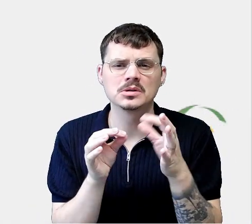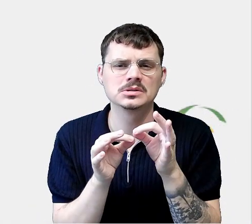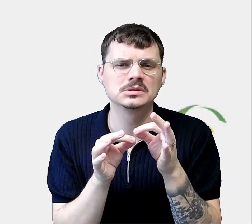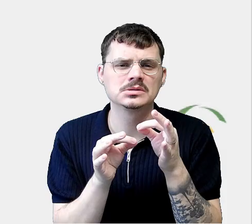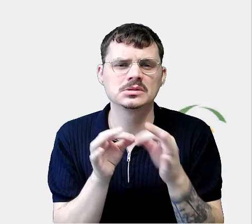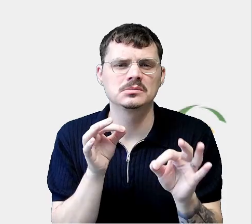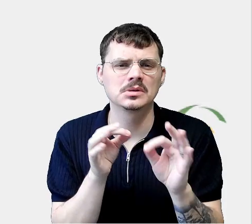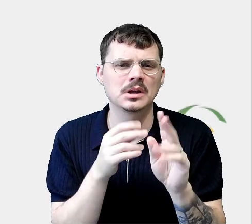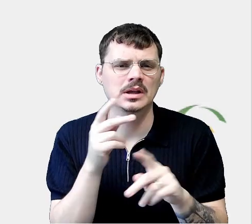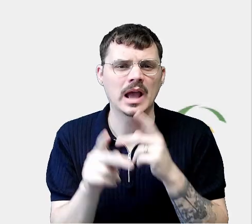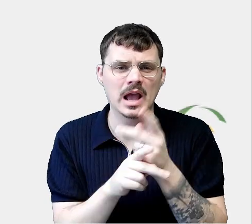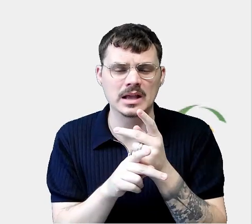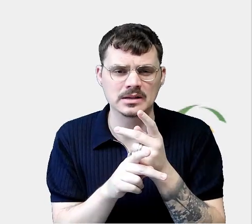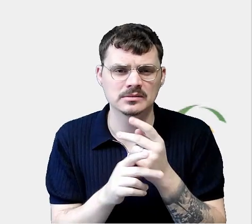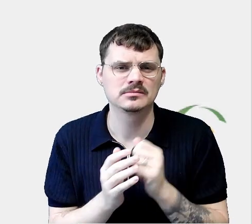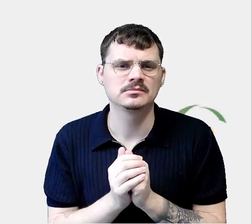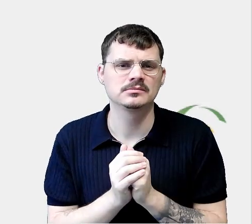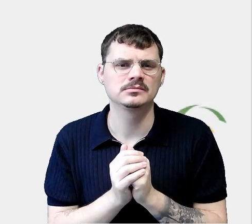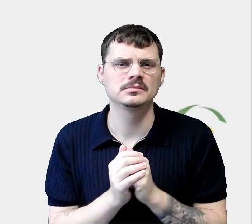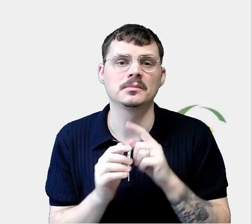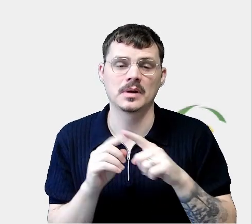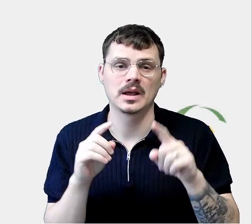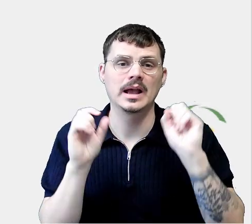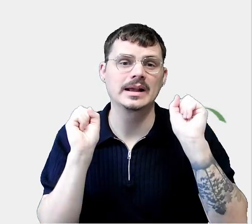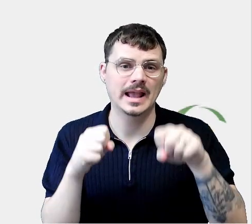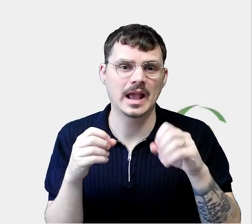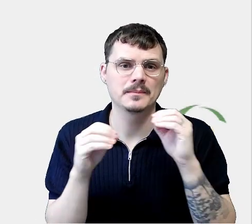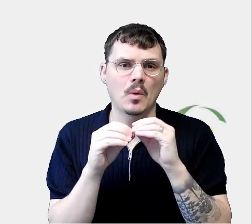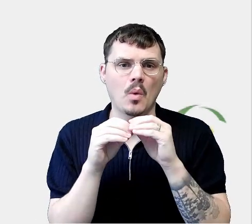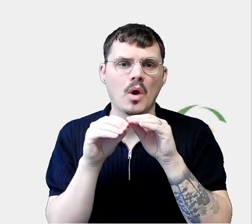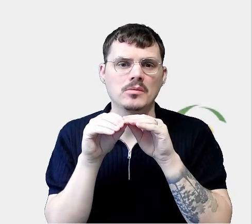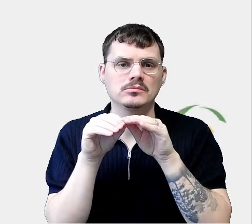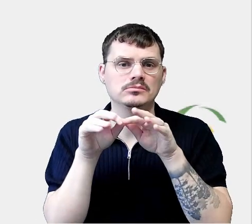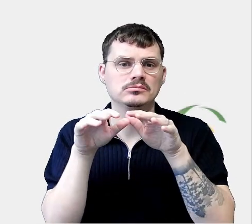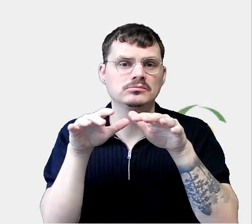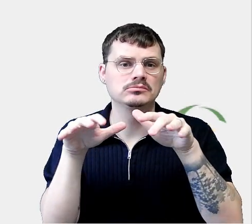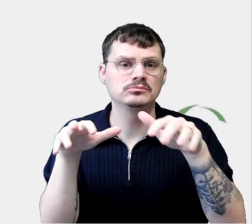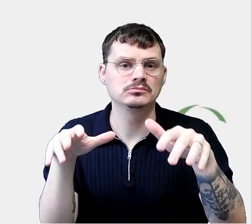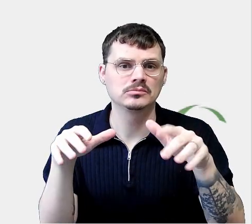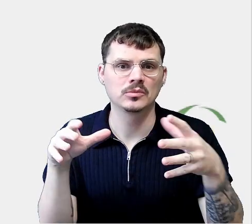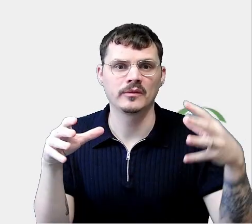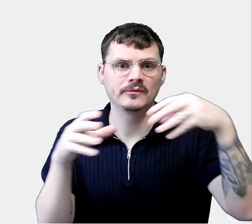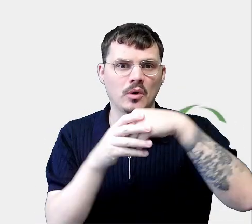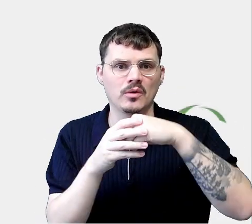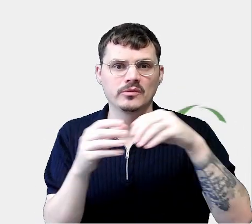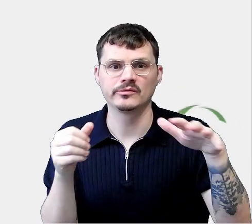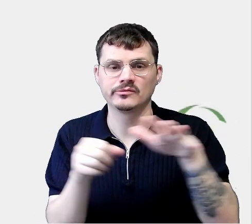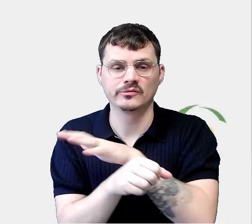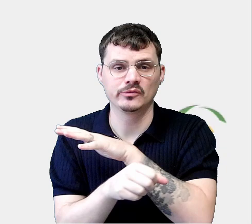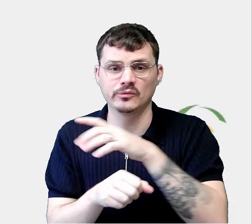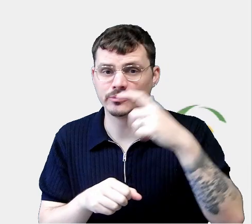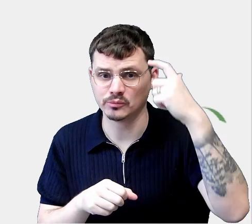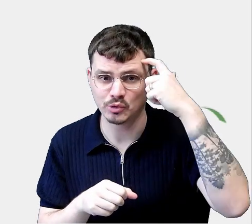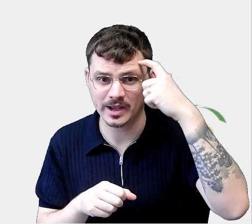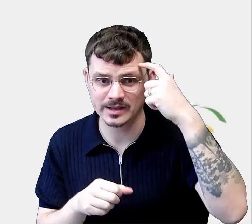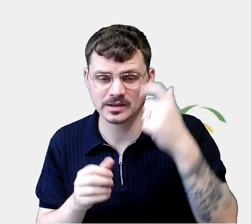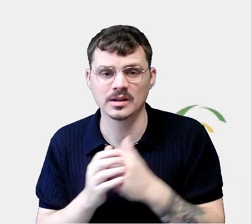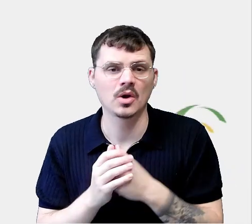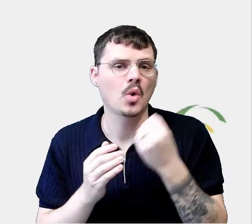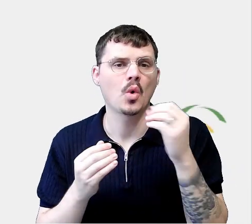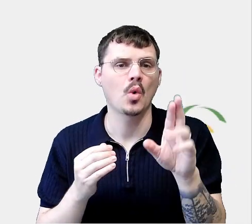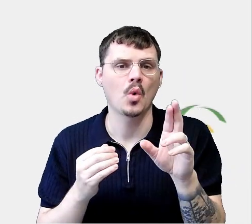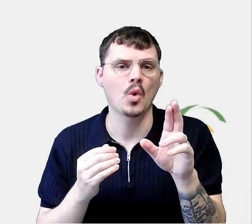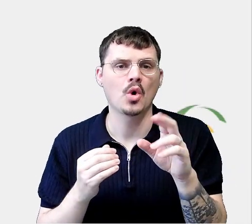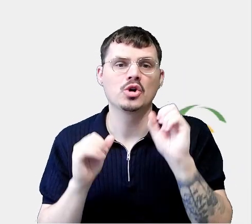seizure, but it may generalize to involve the person's entire brain, or